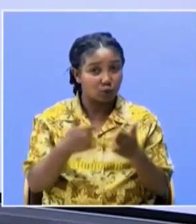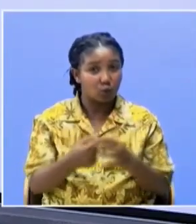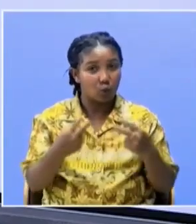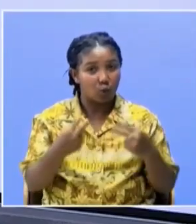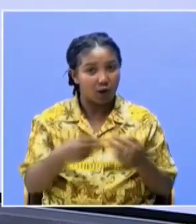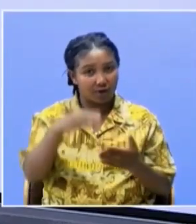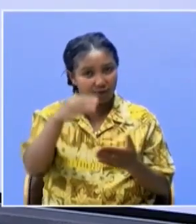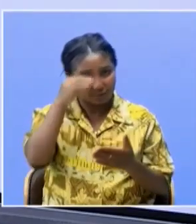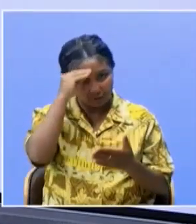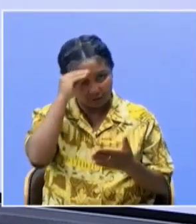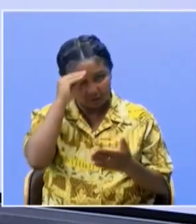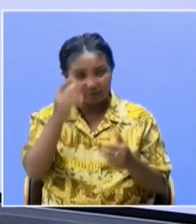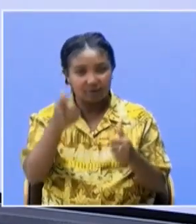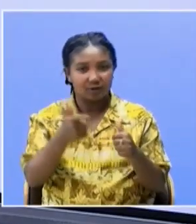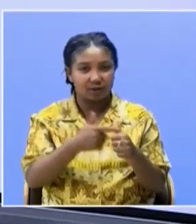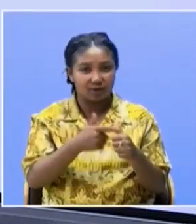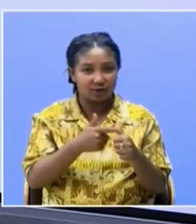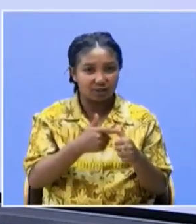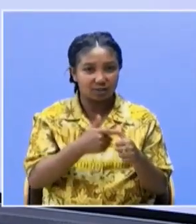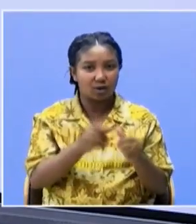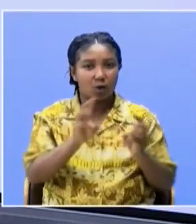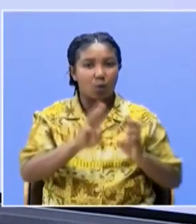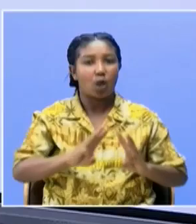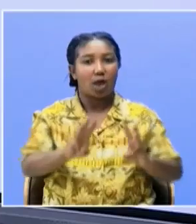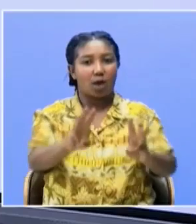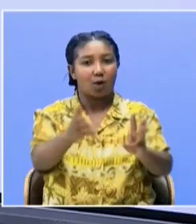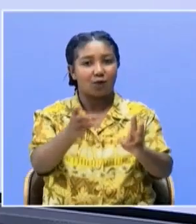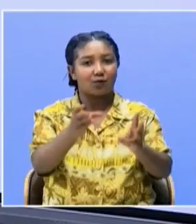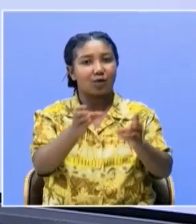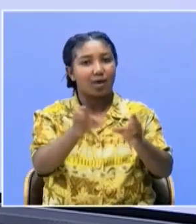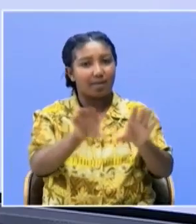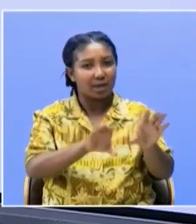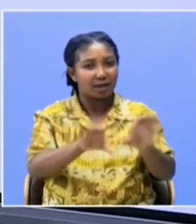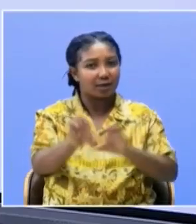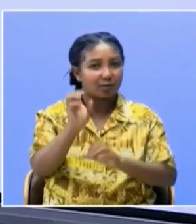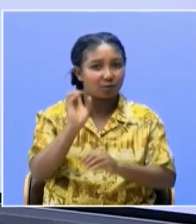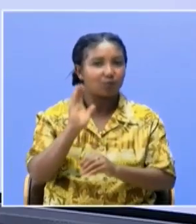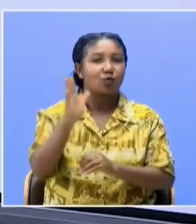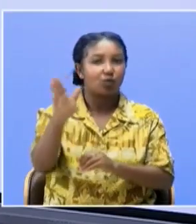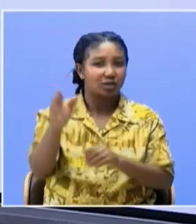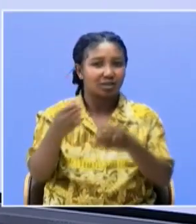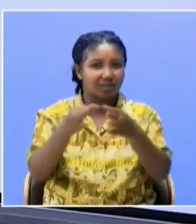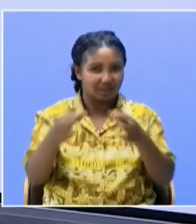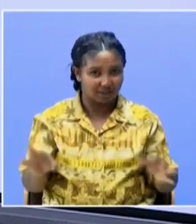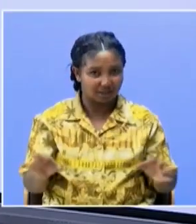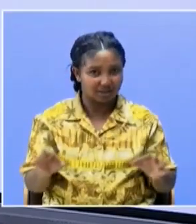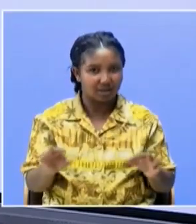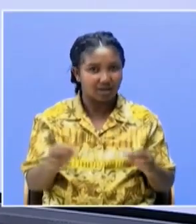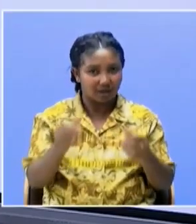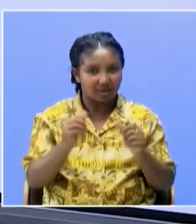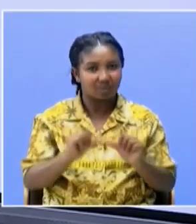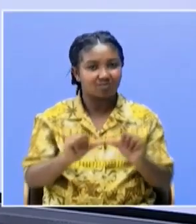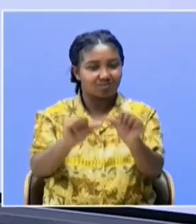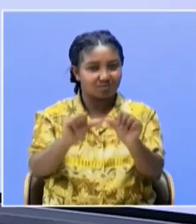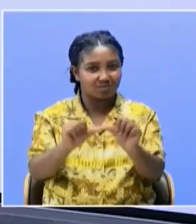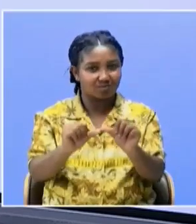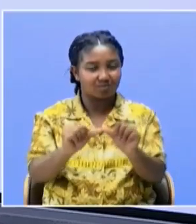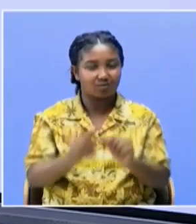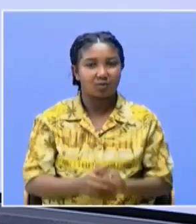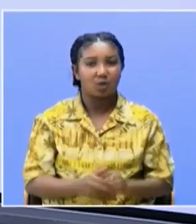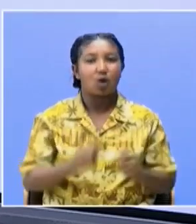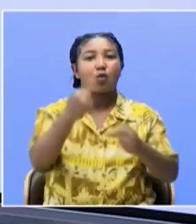seen the first way of making a future sentence. Let us go to going